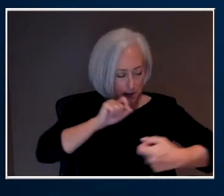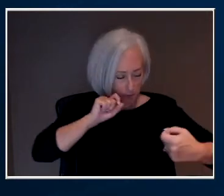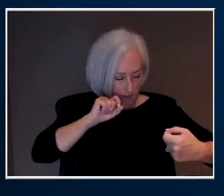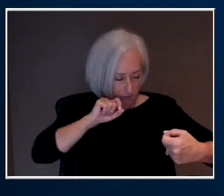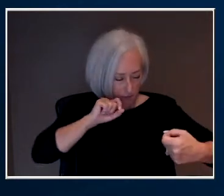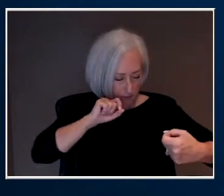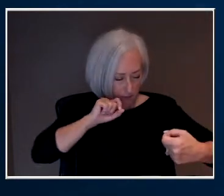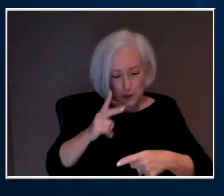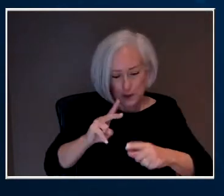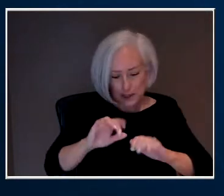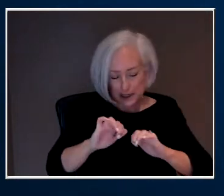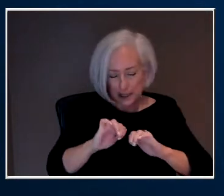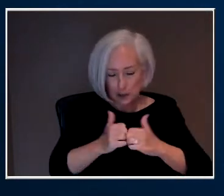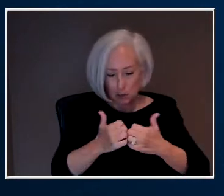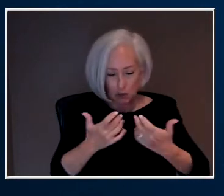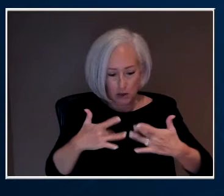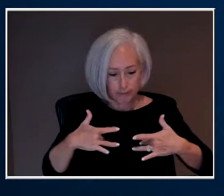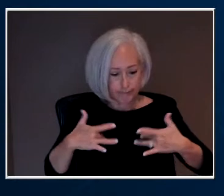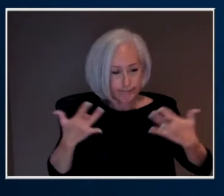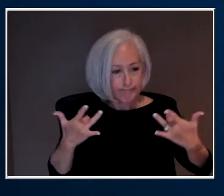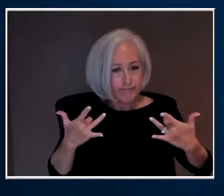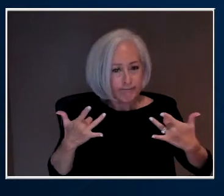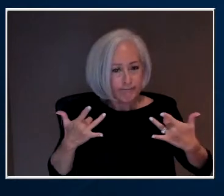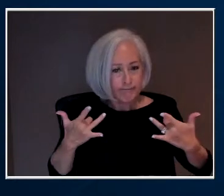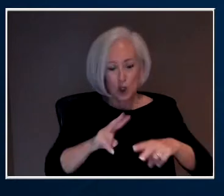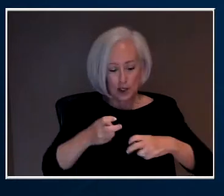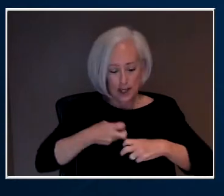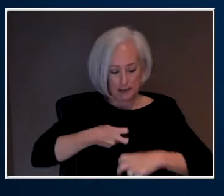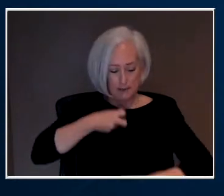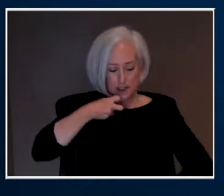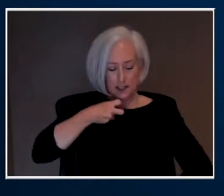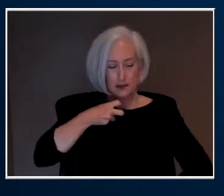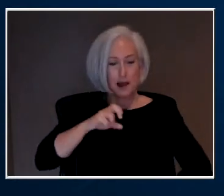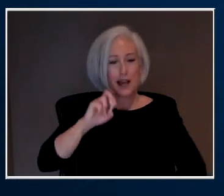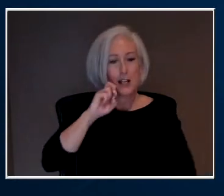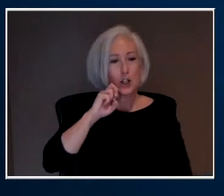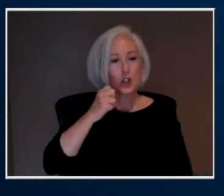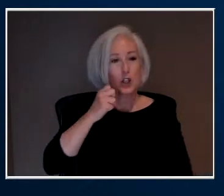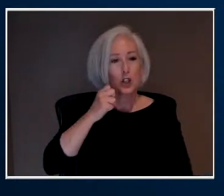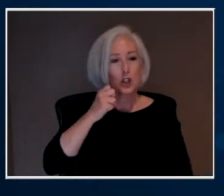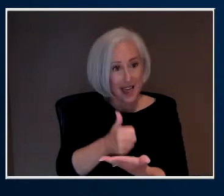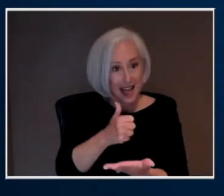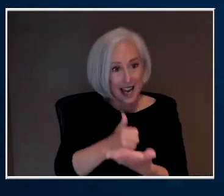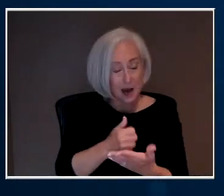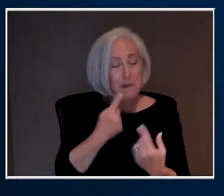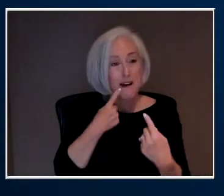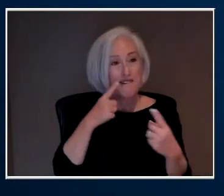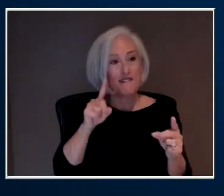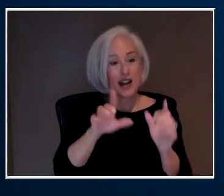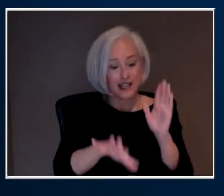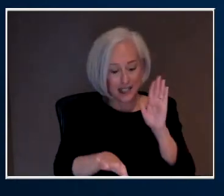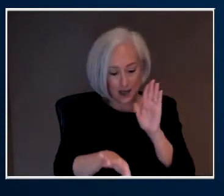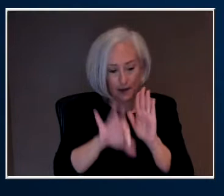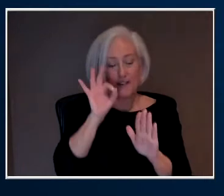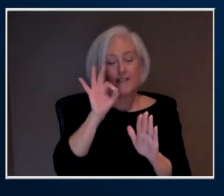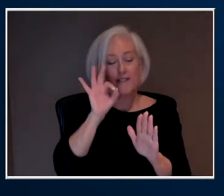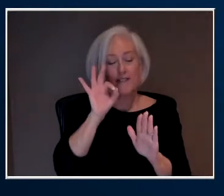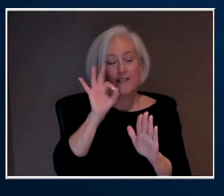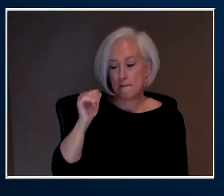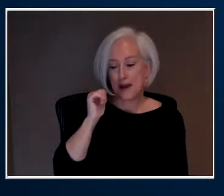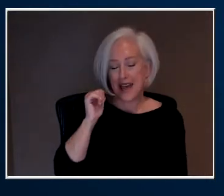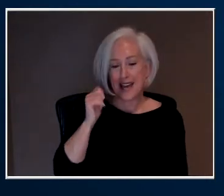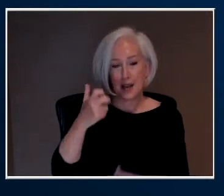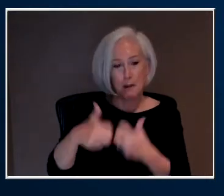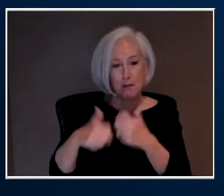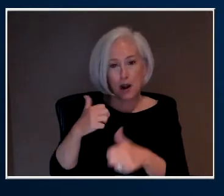spinal nerves. So that was helpful, because finally we found that it was a back problem, not an arm